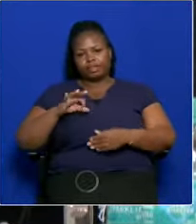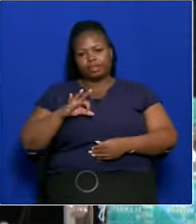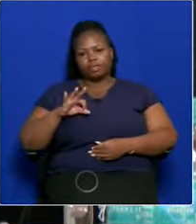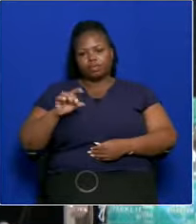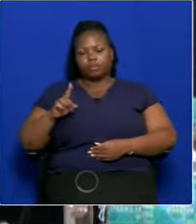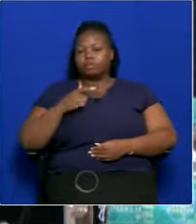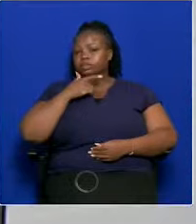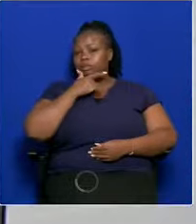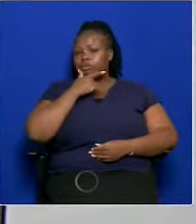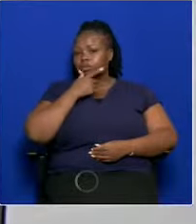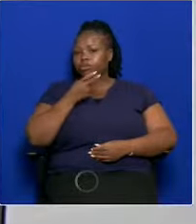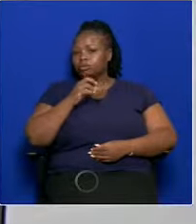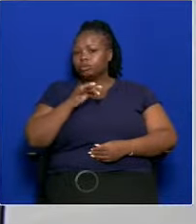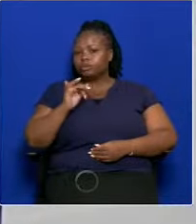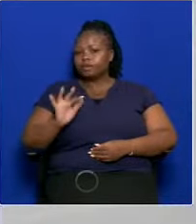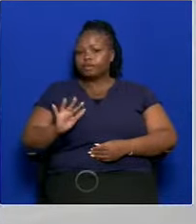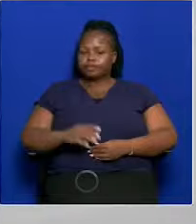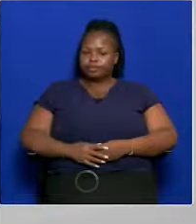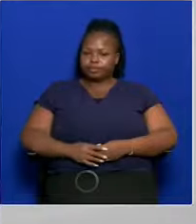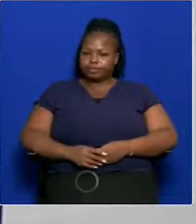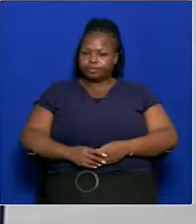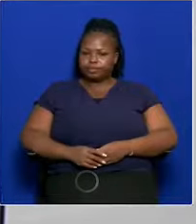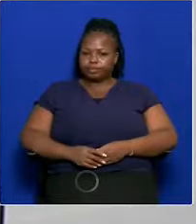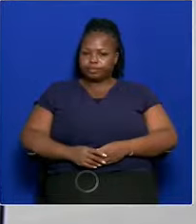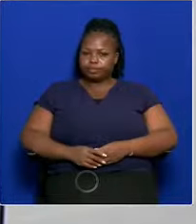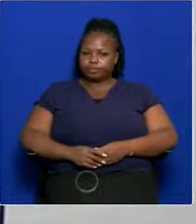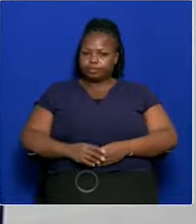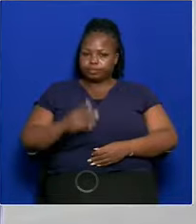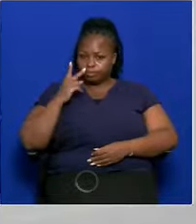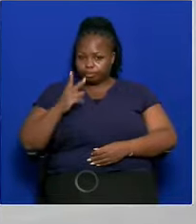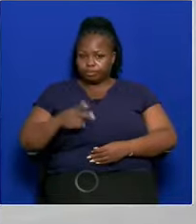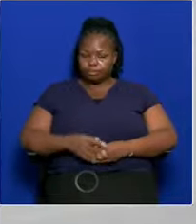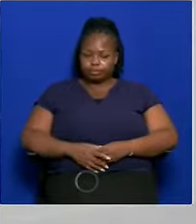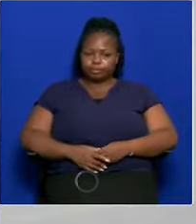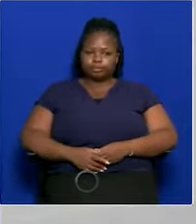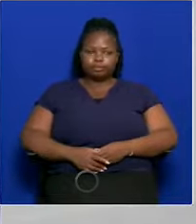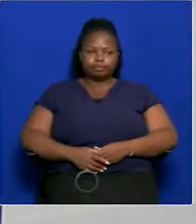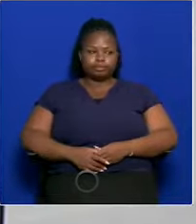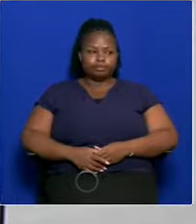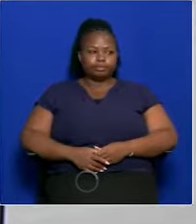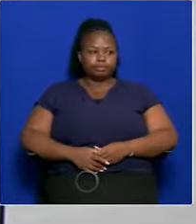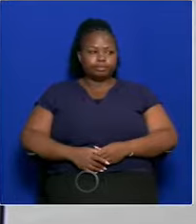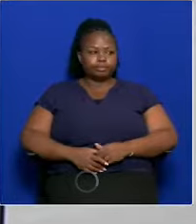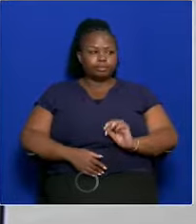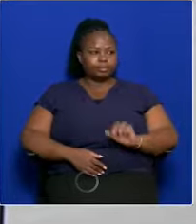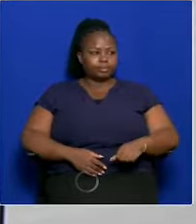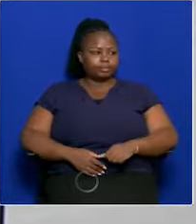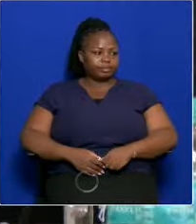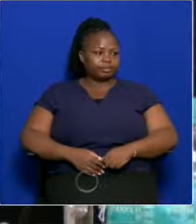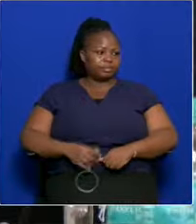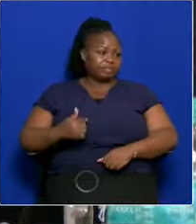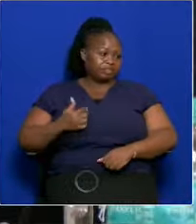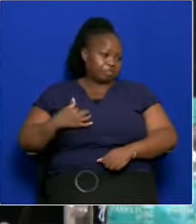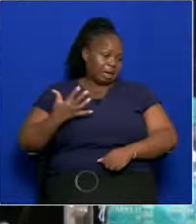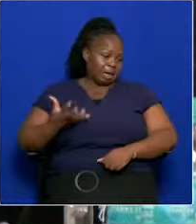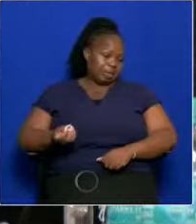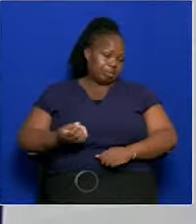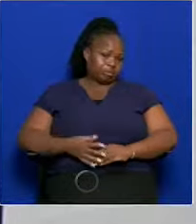2025. Can you see that? Yeah, if I had. Why didn't